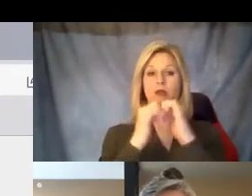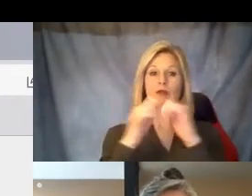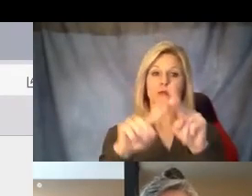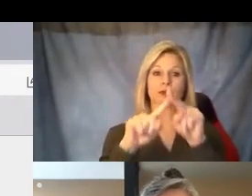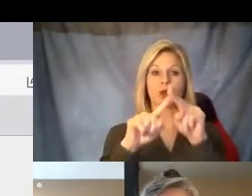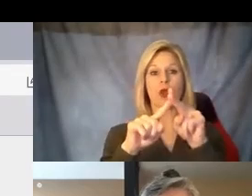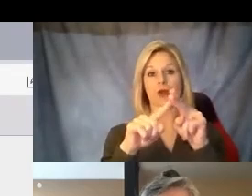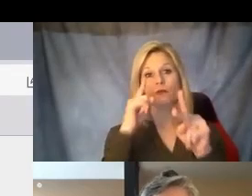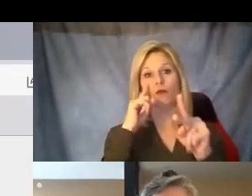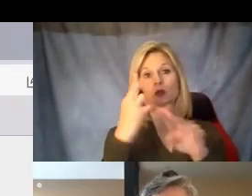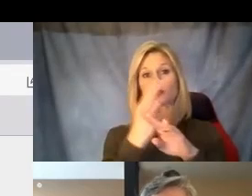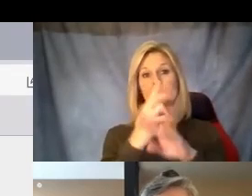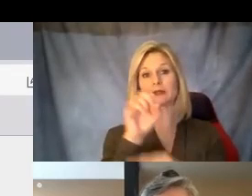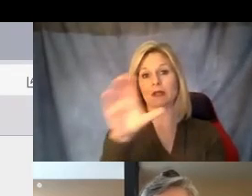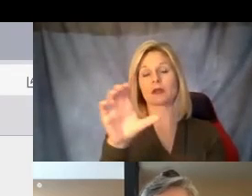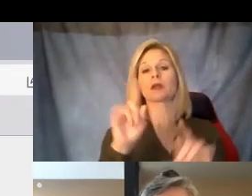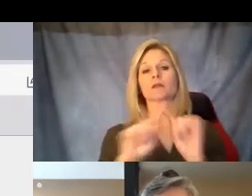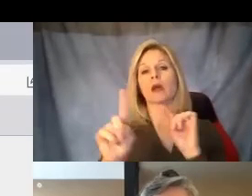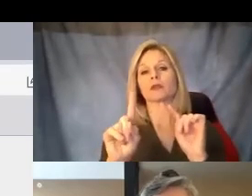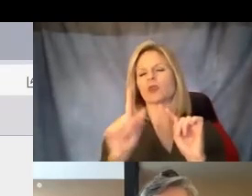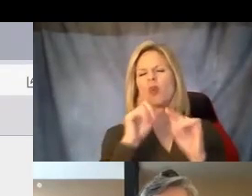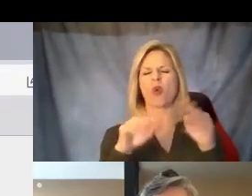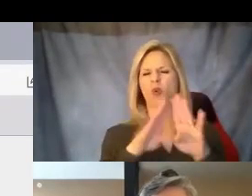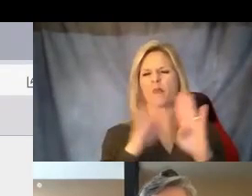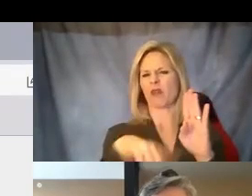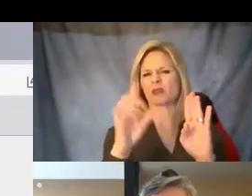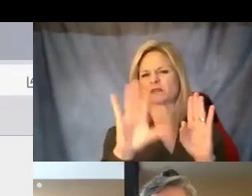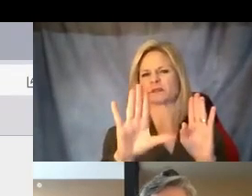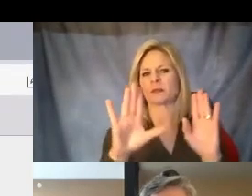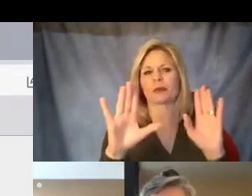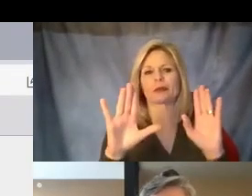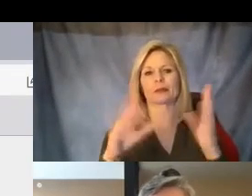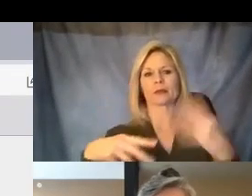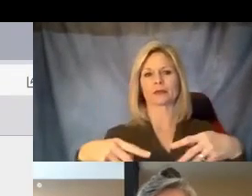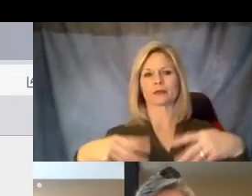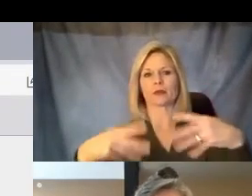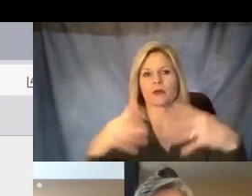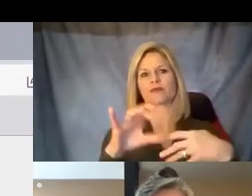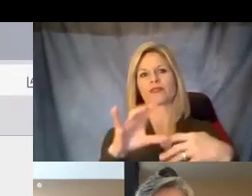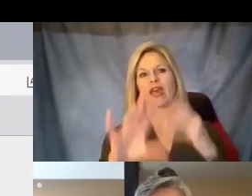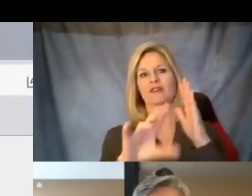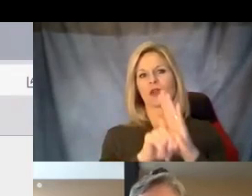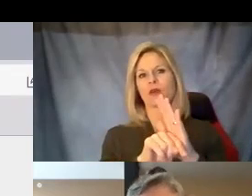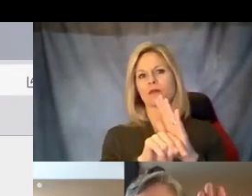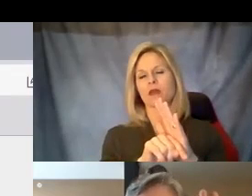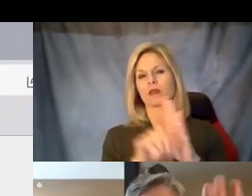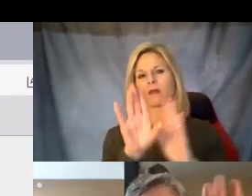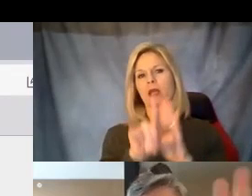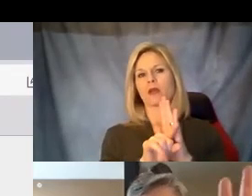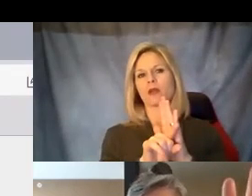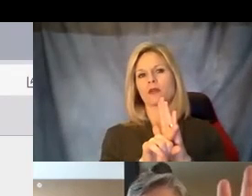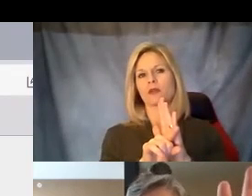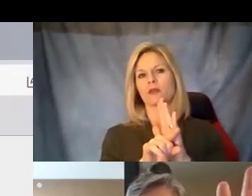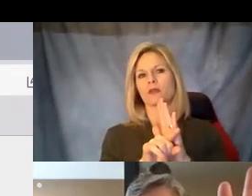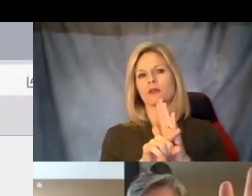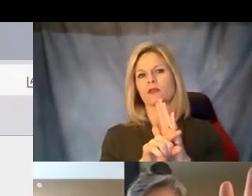using documents, but go ahead and scroll. You don't have to open that one. We're just going to scroll down. Okay, that film that's been playing in the background, you can take that off the screen so